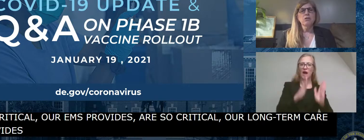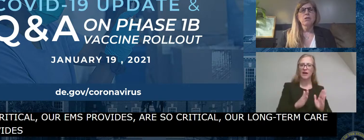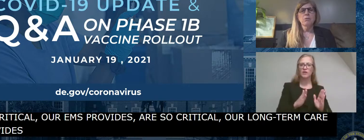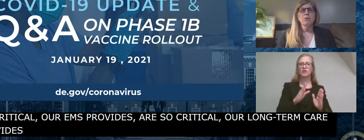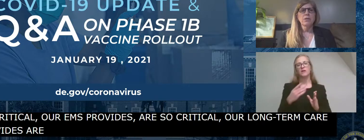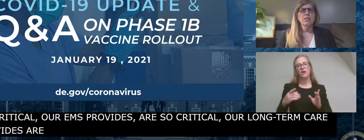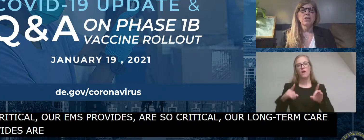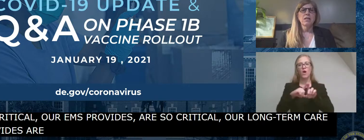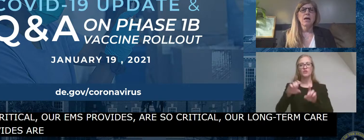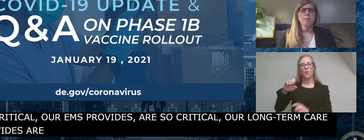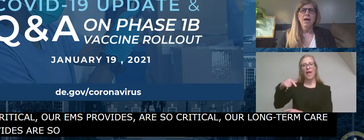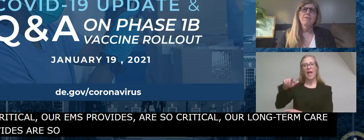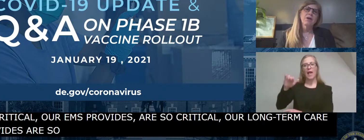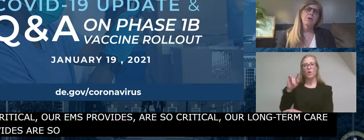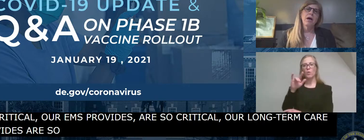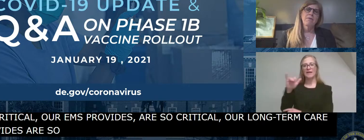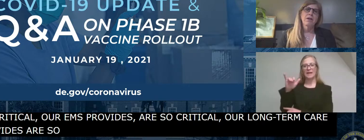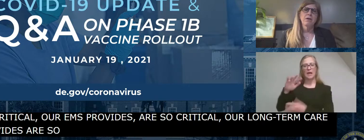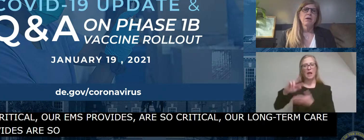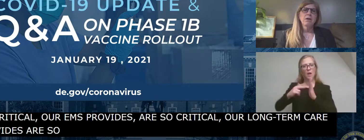making sure that we're reaching